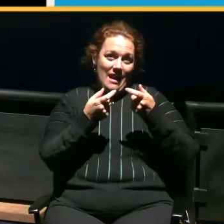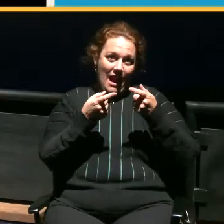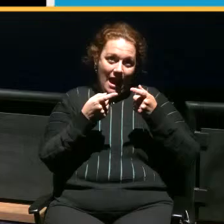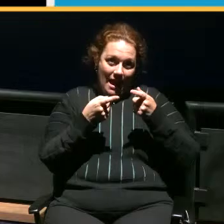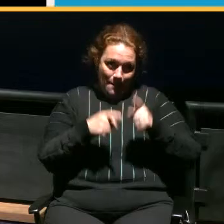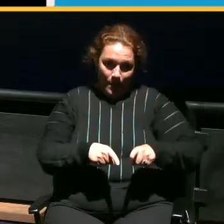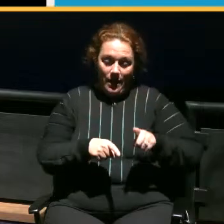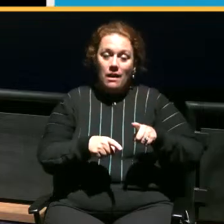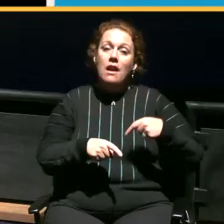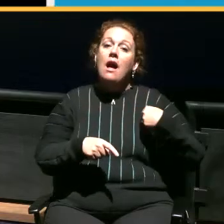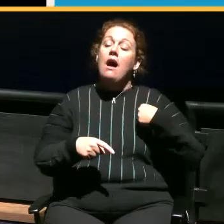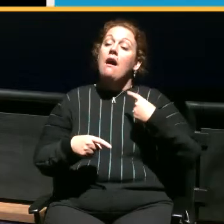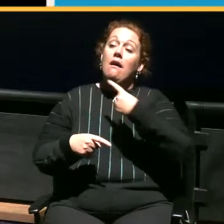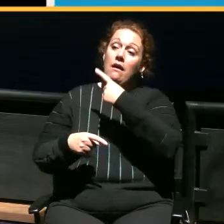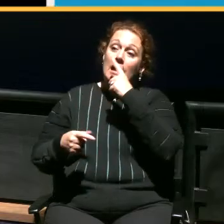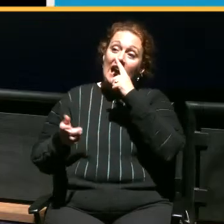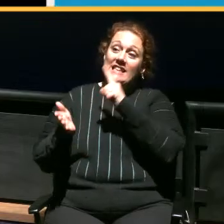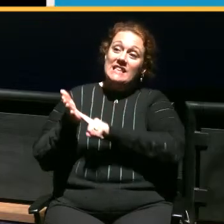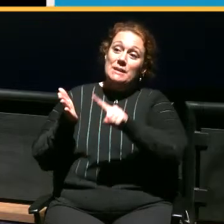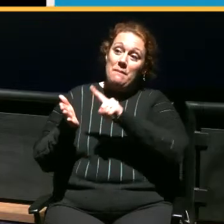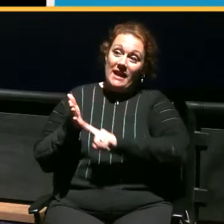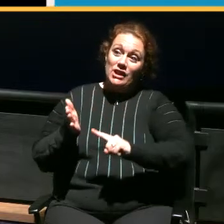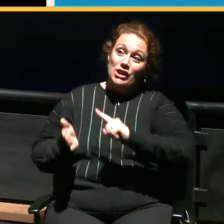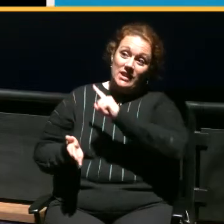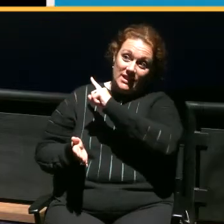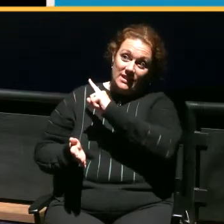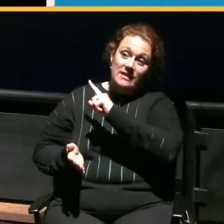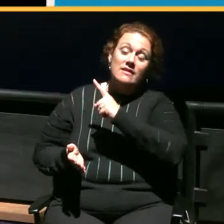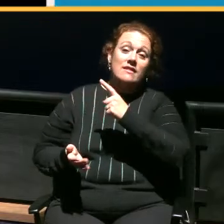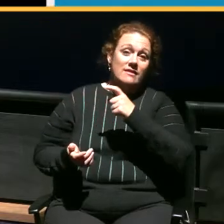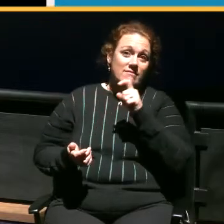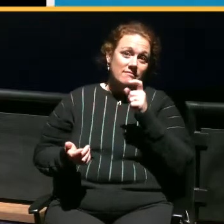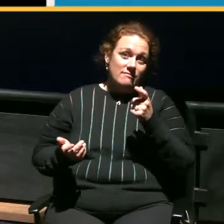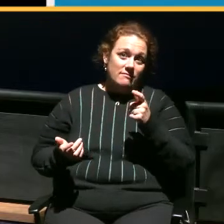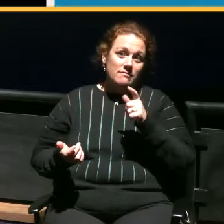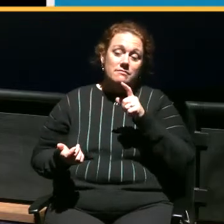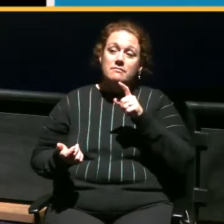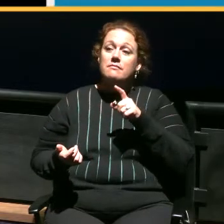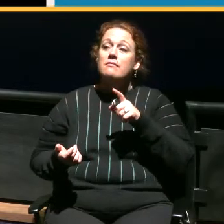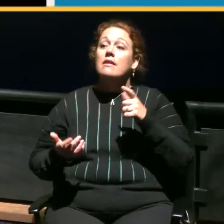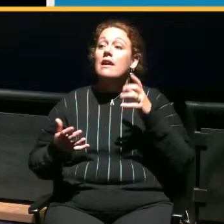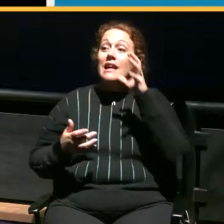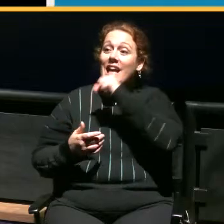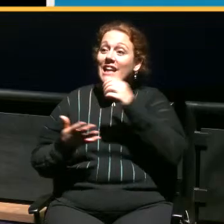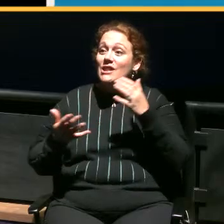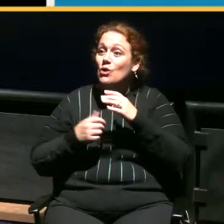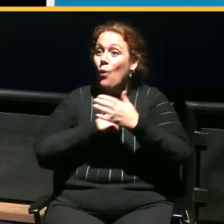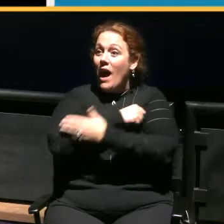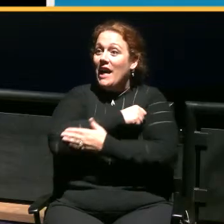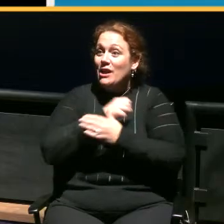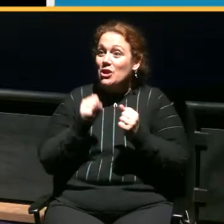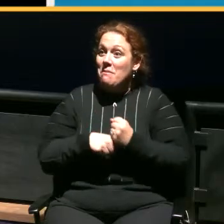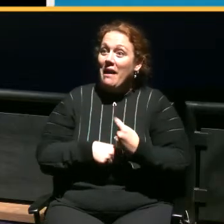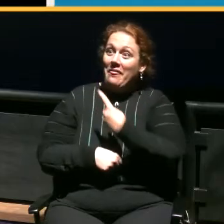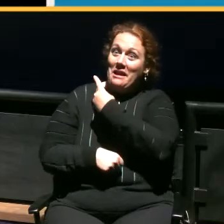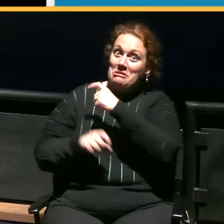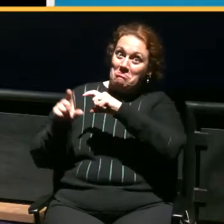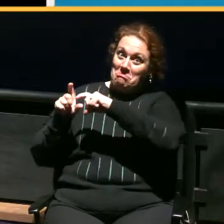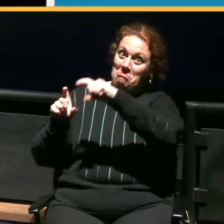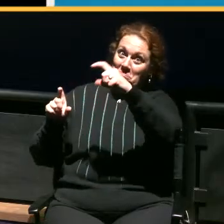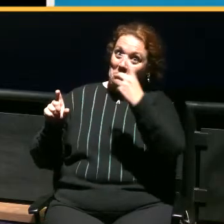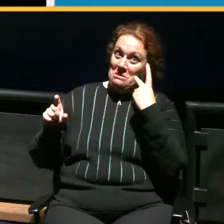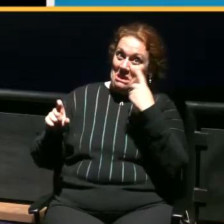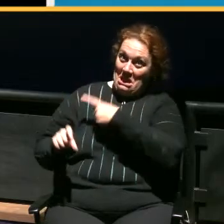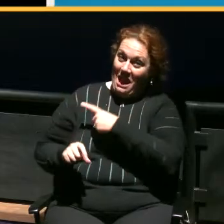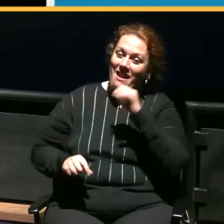So this is an inspection boom that you see, and was made by, guess what country made this thing? So anyway, they also made that. So